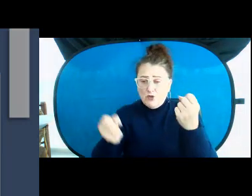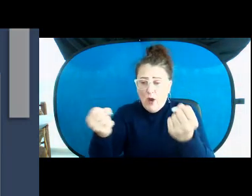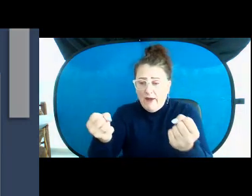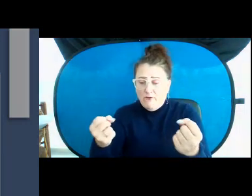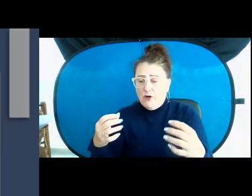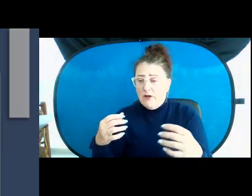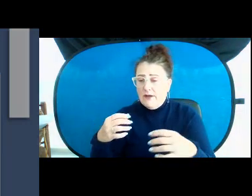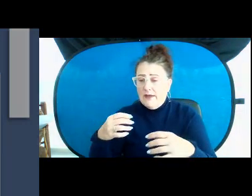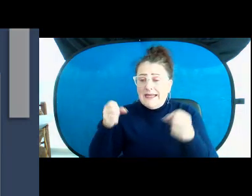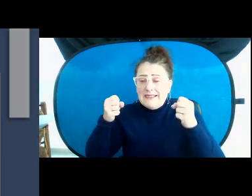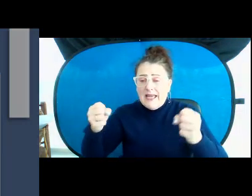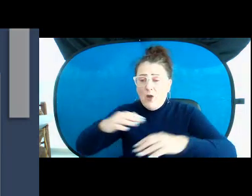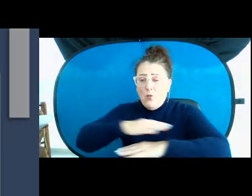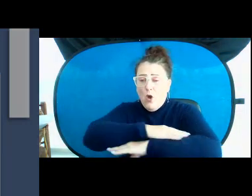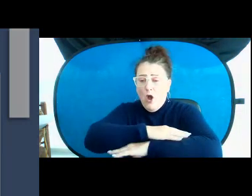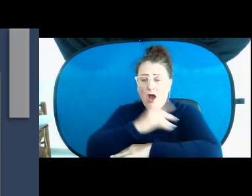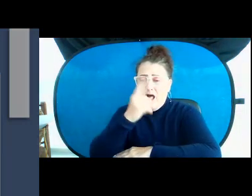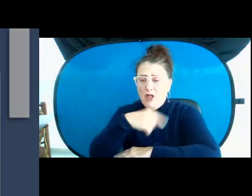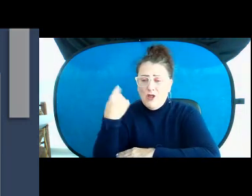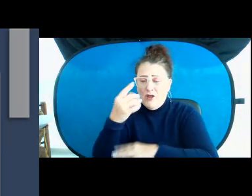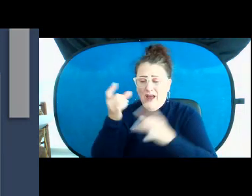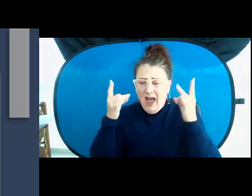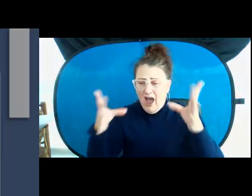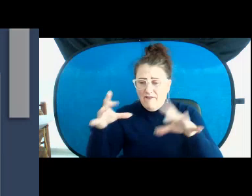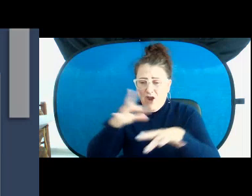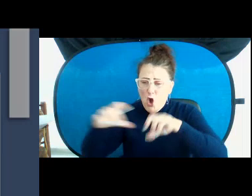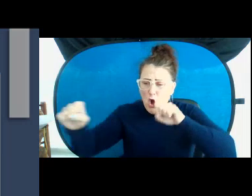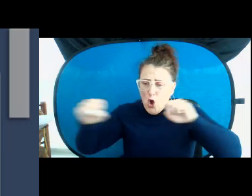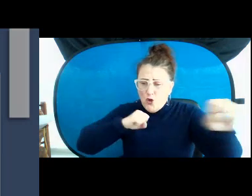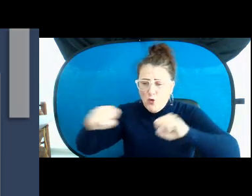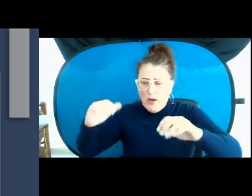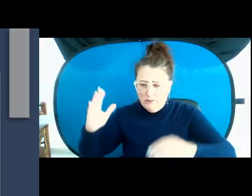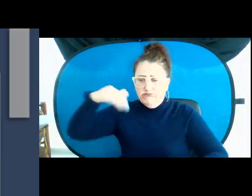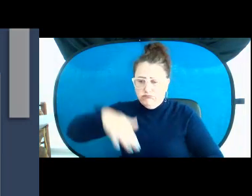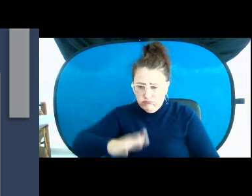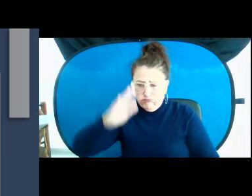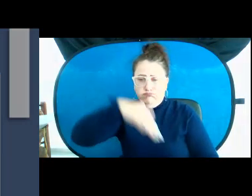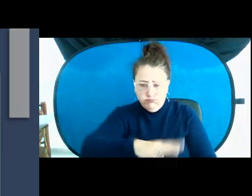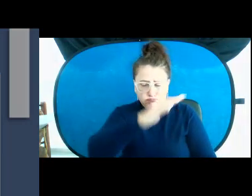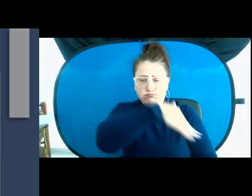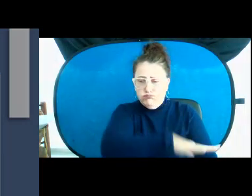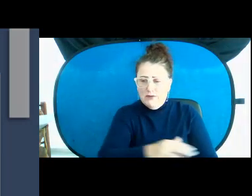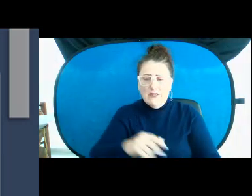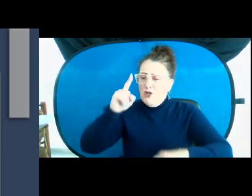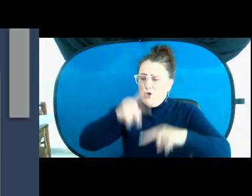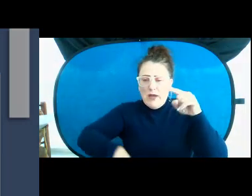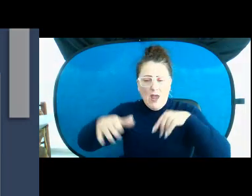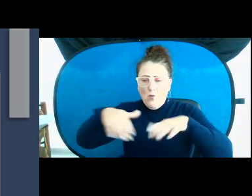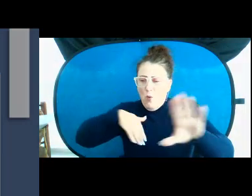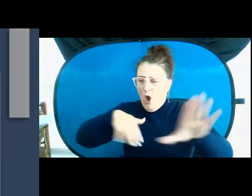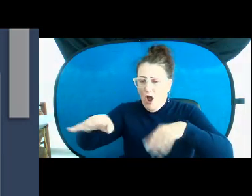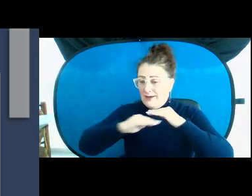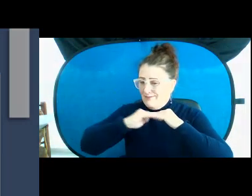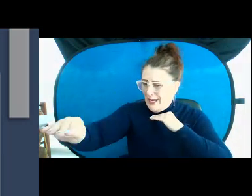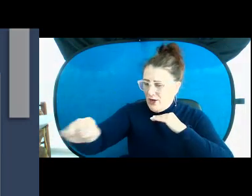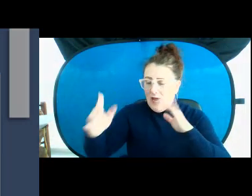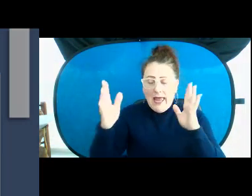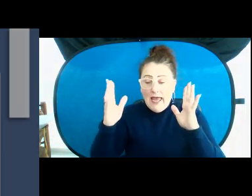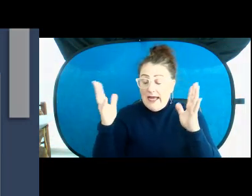many places look like scenes after a major earthquake with lifted concrete, narrow walkways, and uneven footing. It's a miracle there haven't been